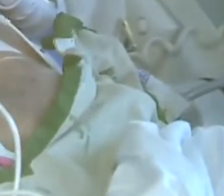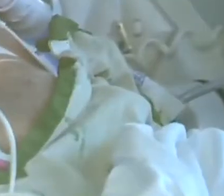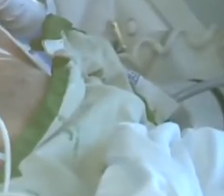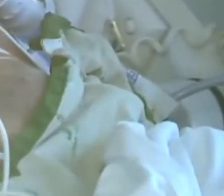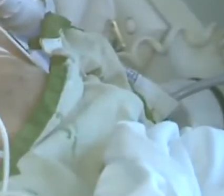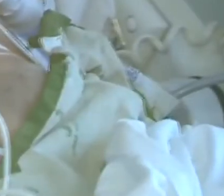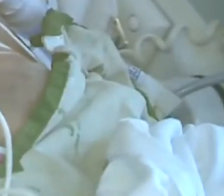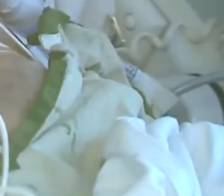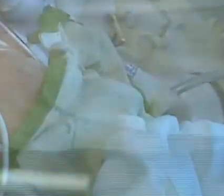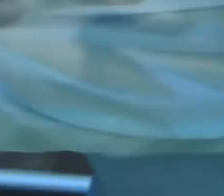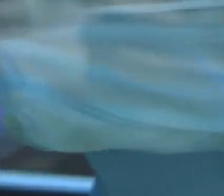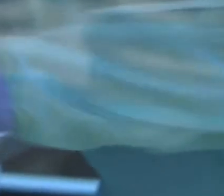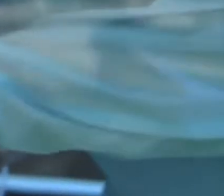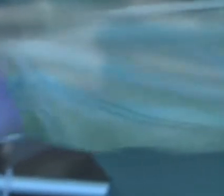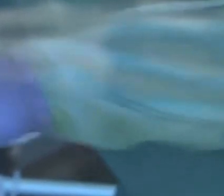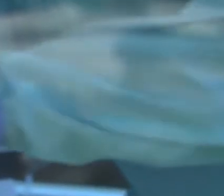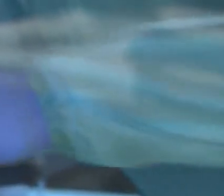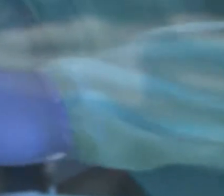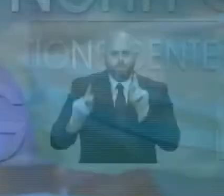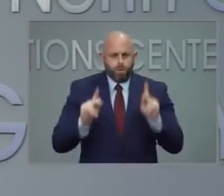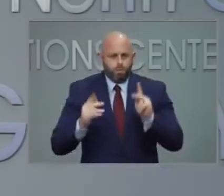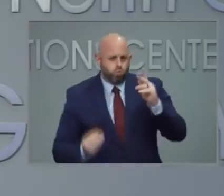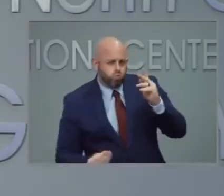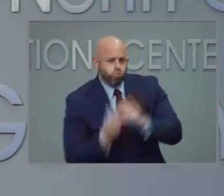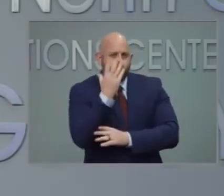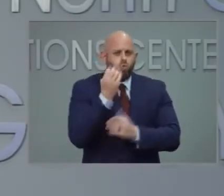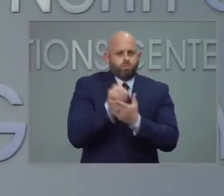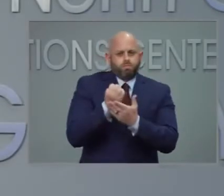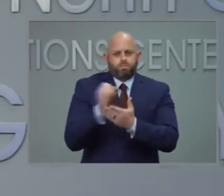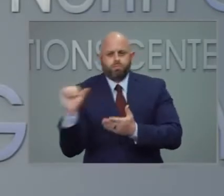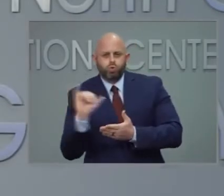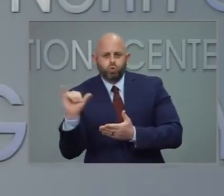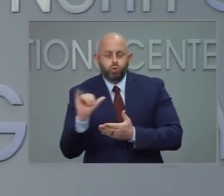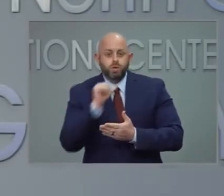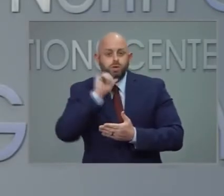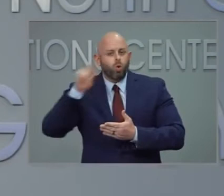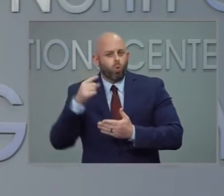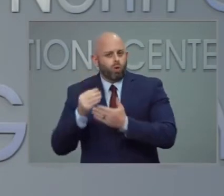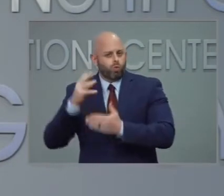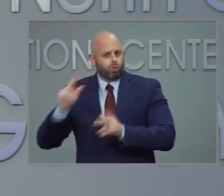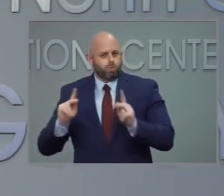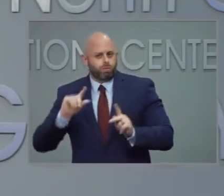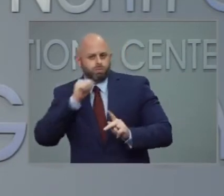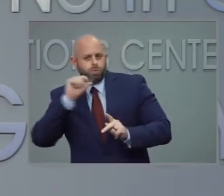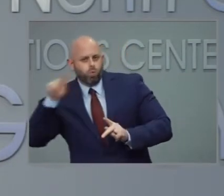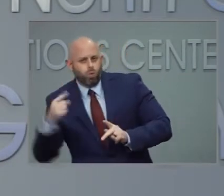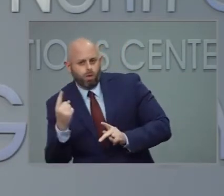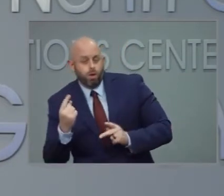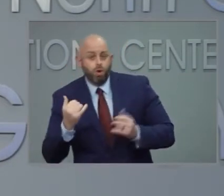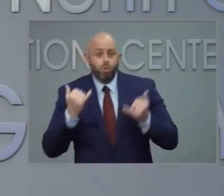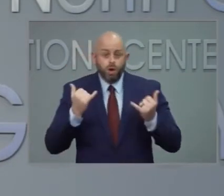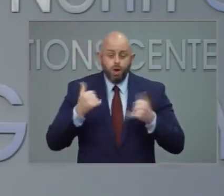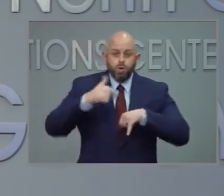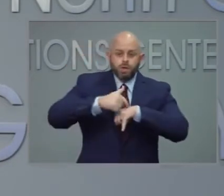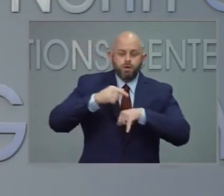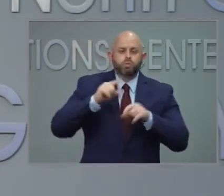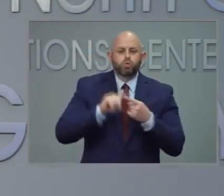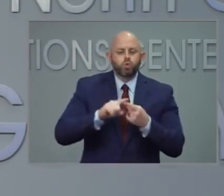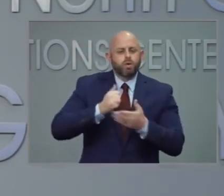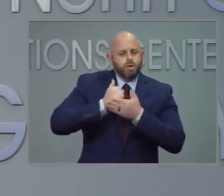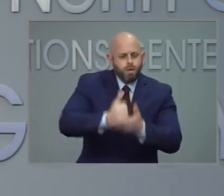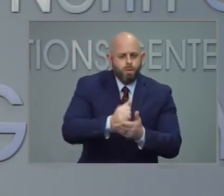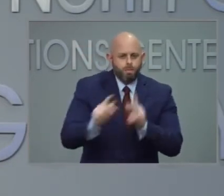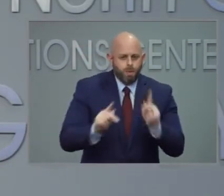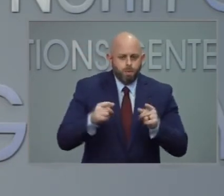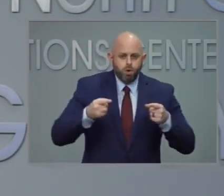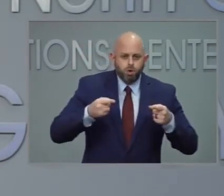As North Carolina grapples with the COVID-19 pandemic, this is the time to find opportunity in crisis. Democratic Governor Roy Cooper announced